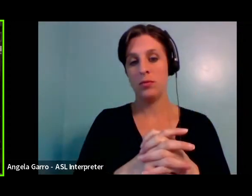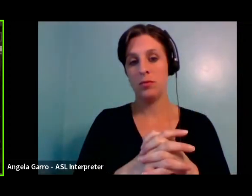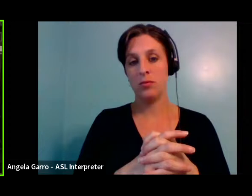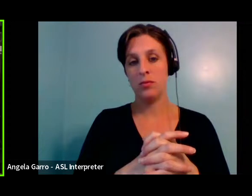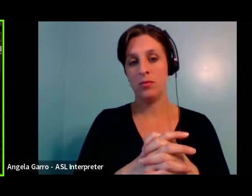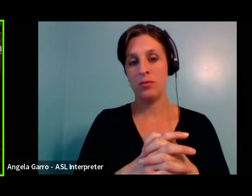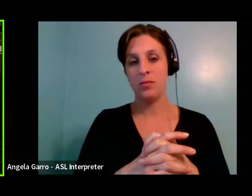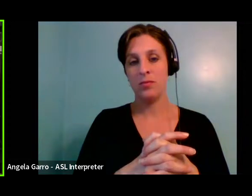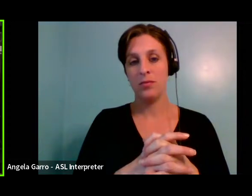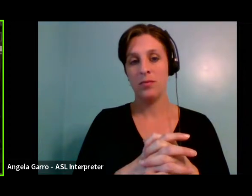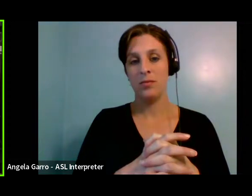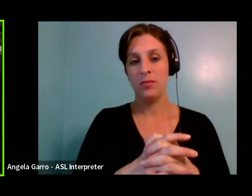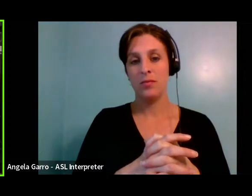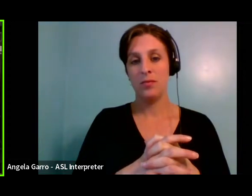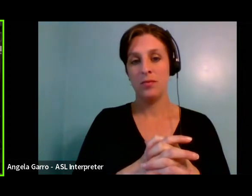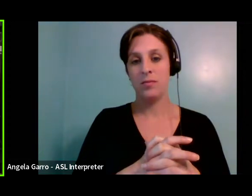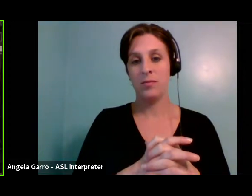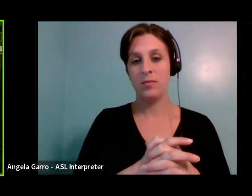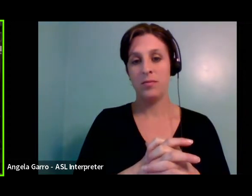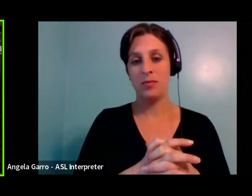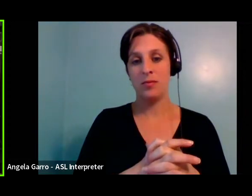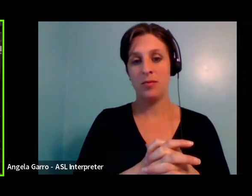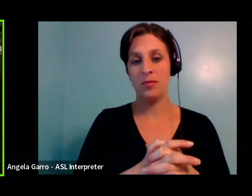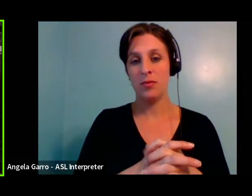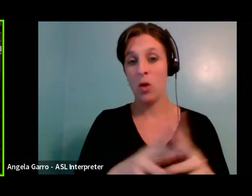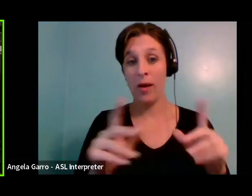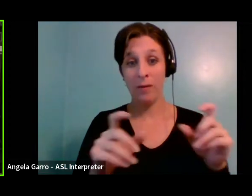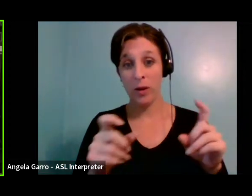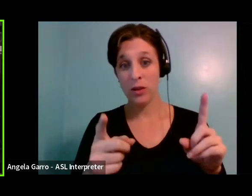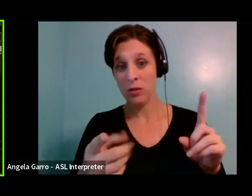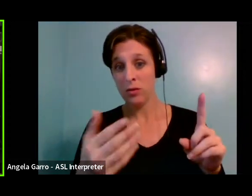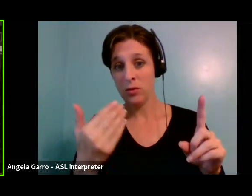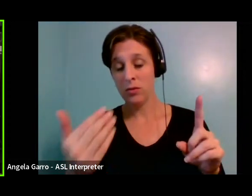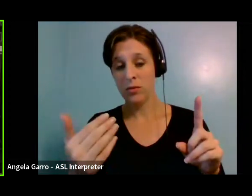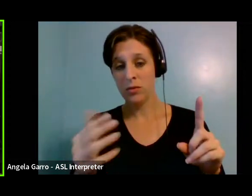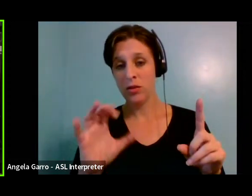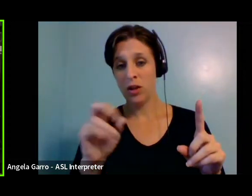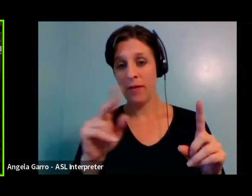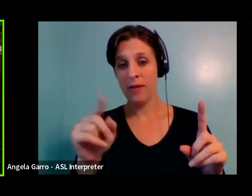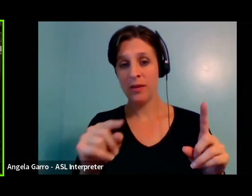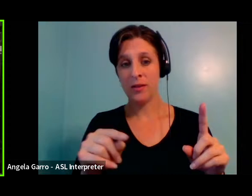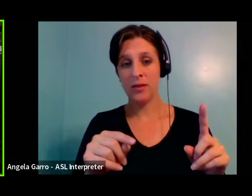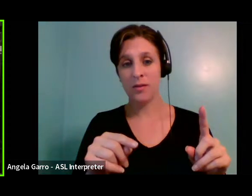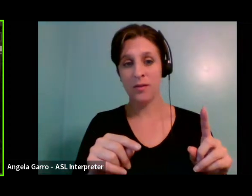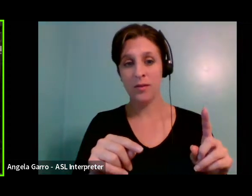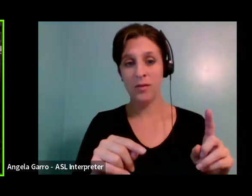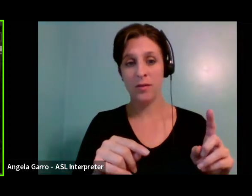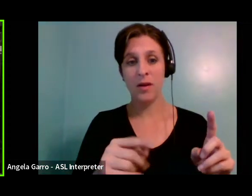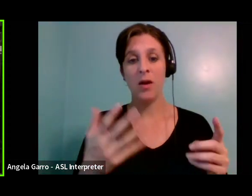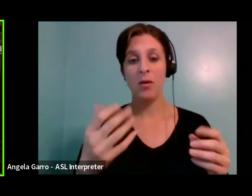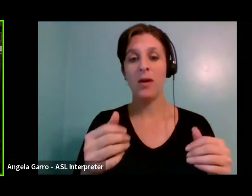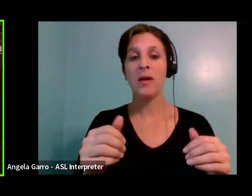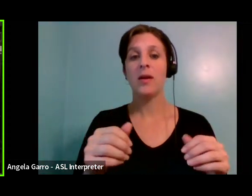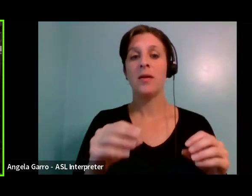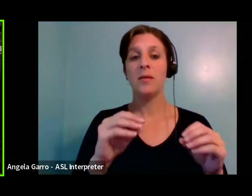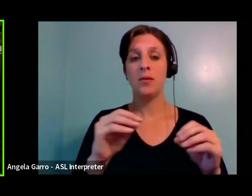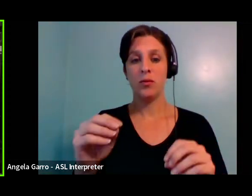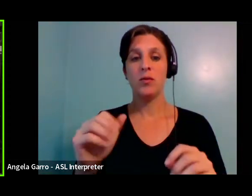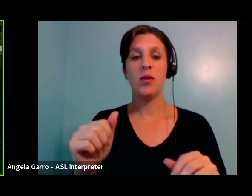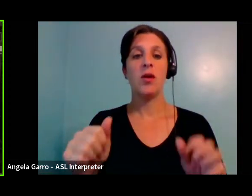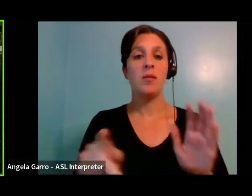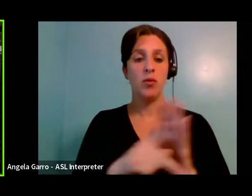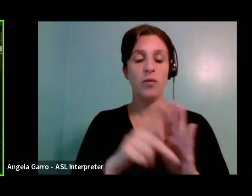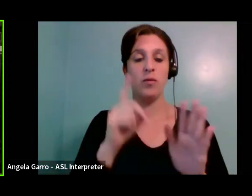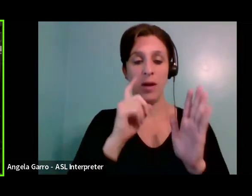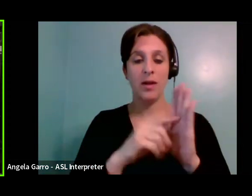sorry. Yeah, you are. Yeah, go ahead. Yeah, go ahead. Go ahead, trustee Chavez. Really? Okay. I'd like to make the motion to approve the proclamation recognizing